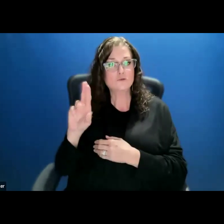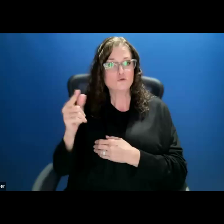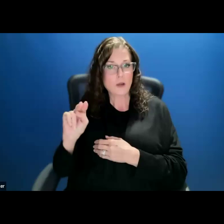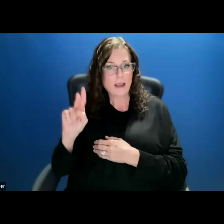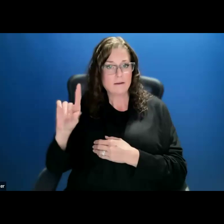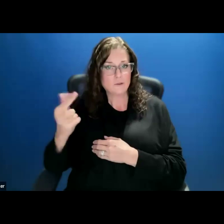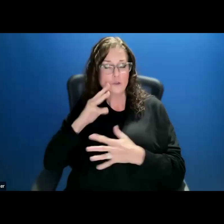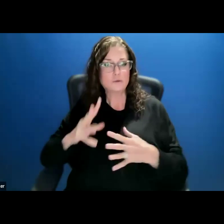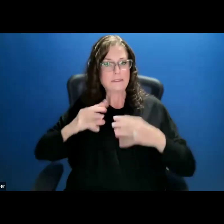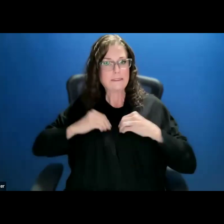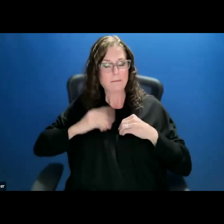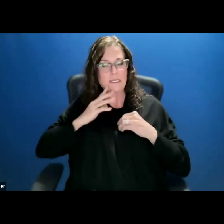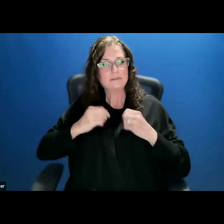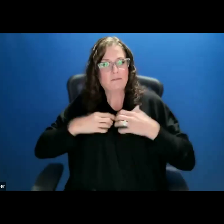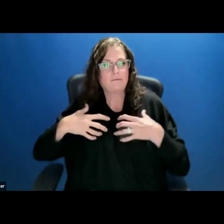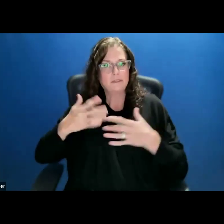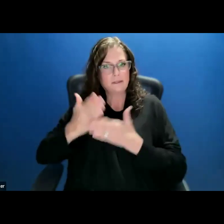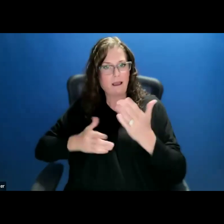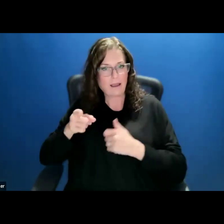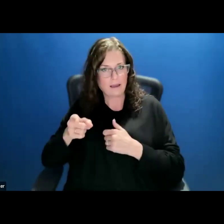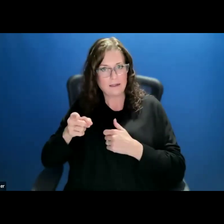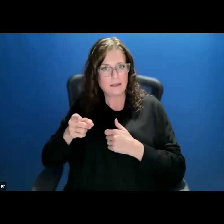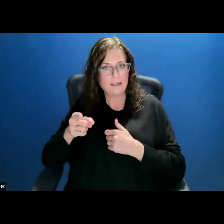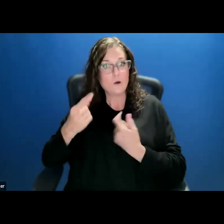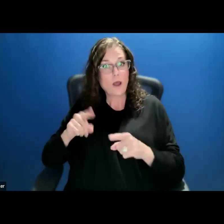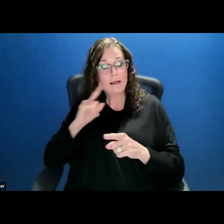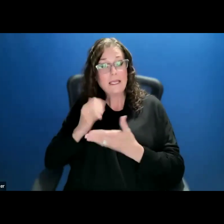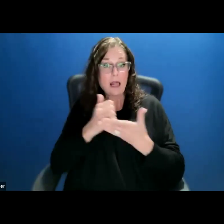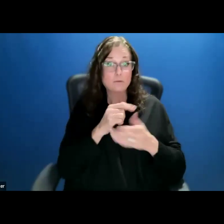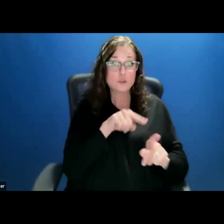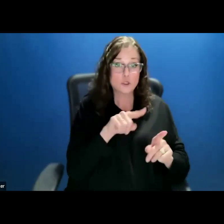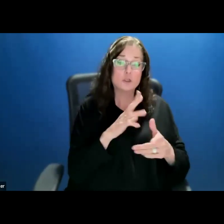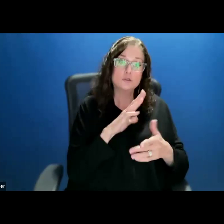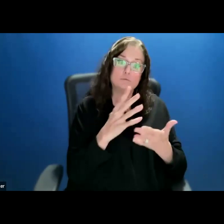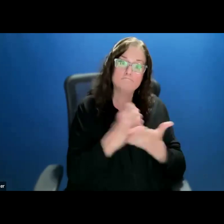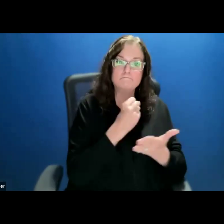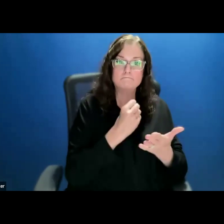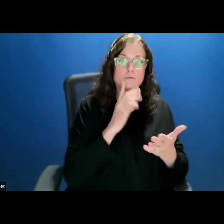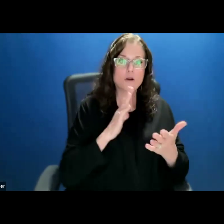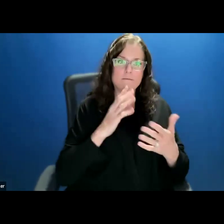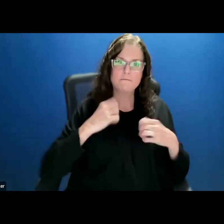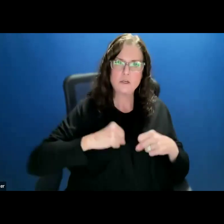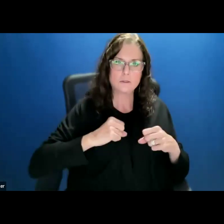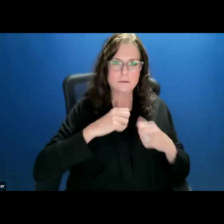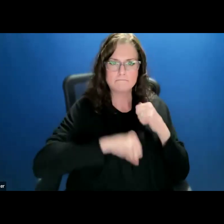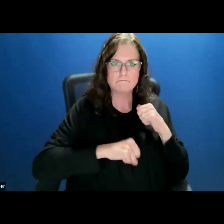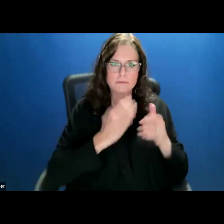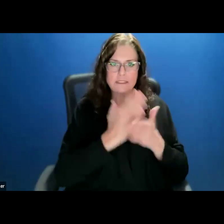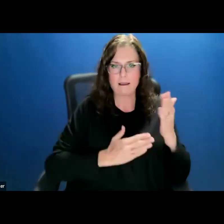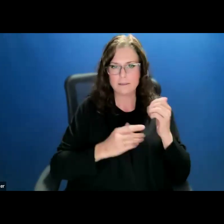to embrace his fluffy side, while I would say he helps her to tap into her fierce side.